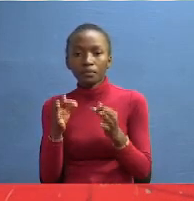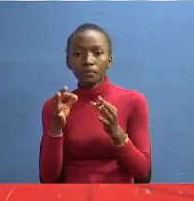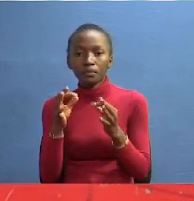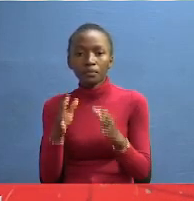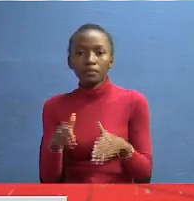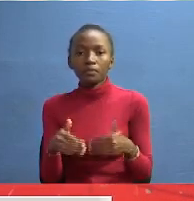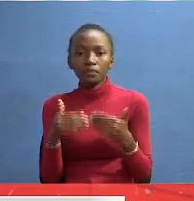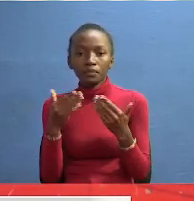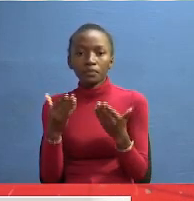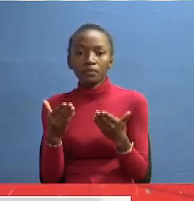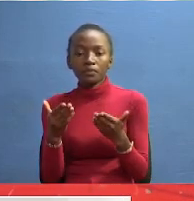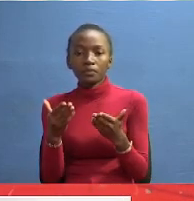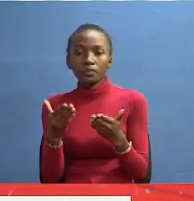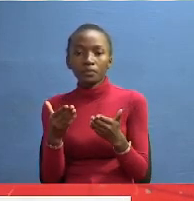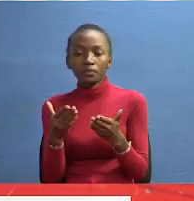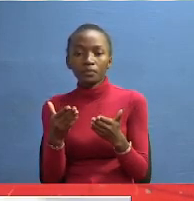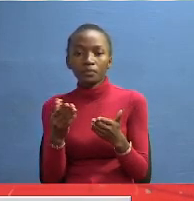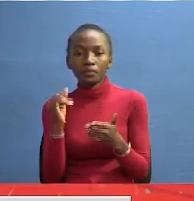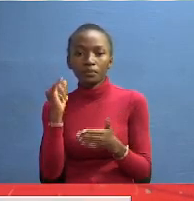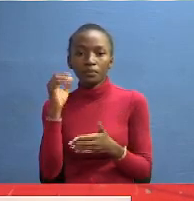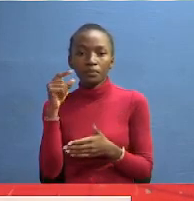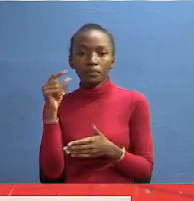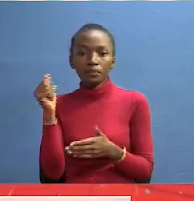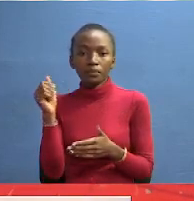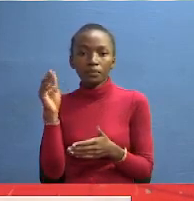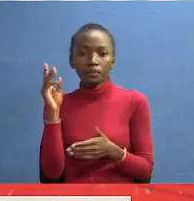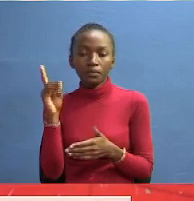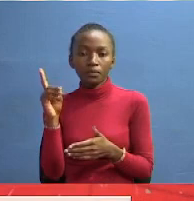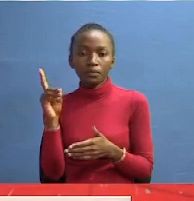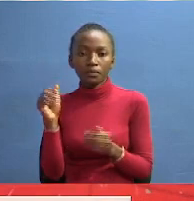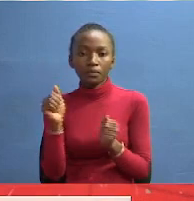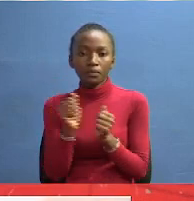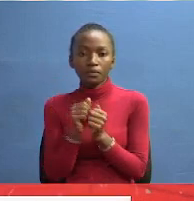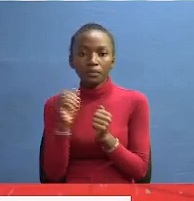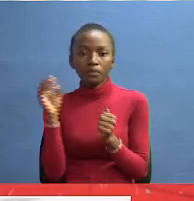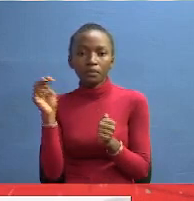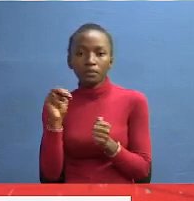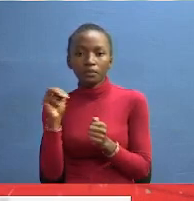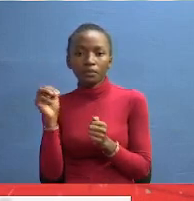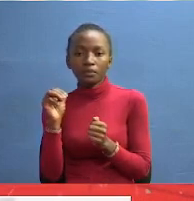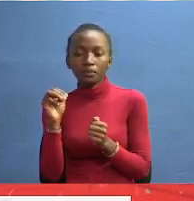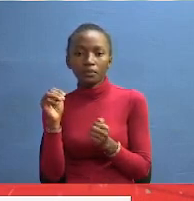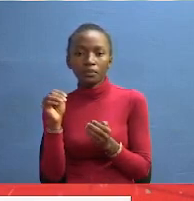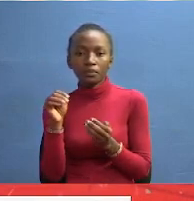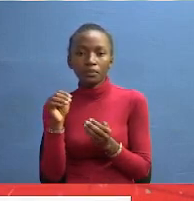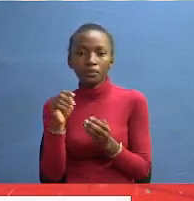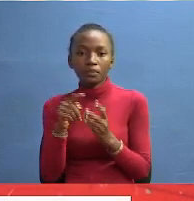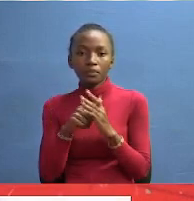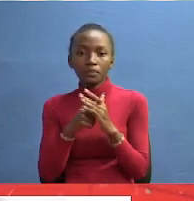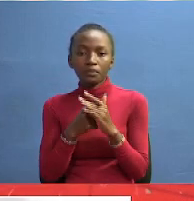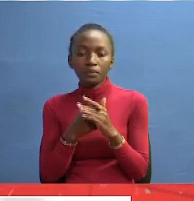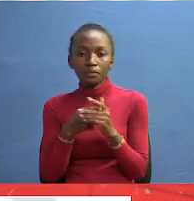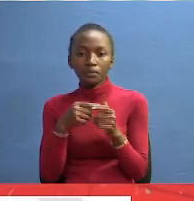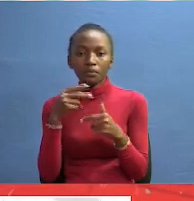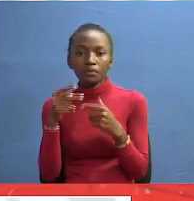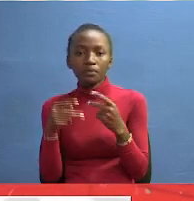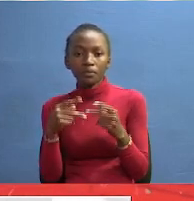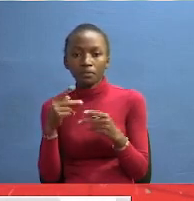about 10 million shillings to be able to start the process. Right.